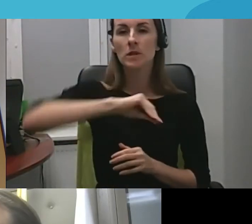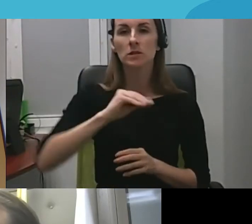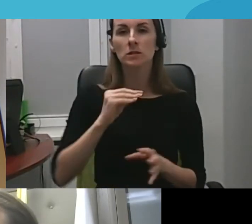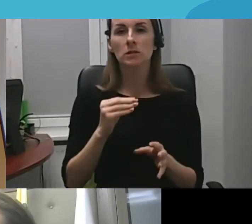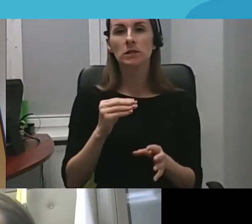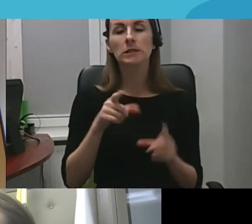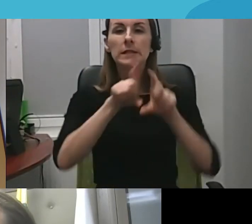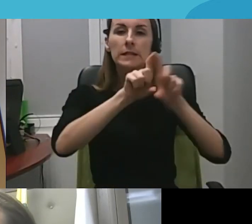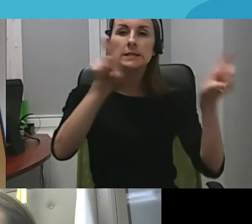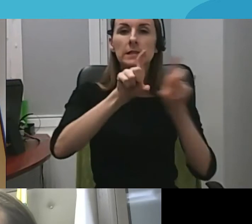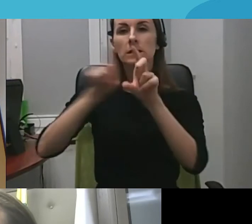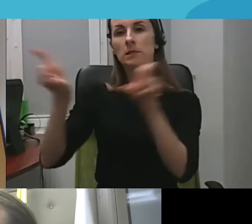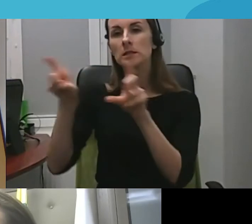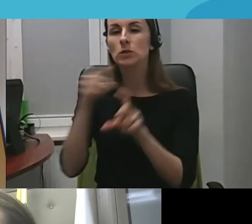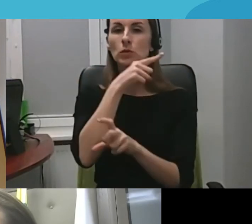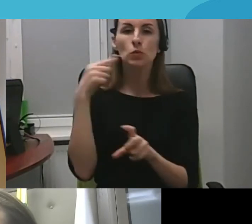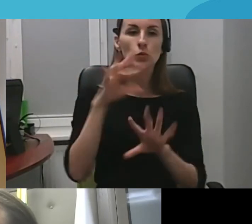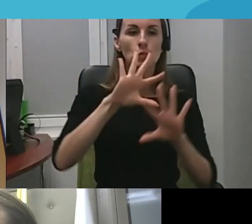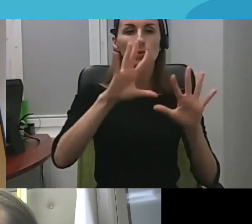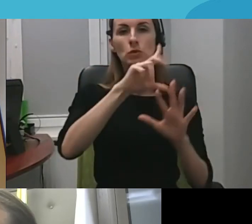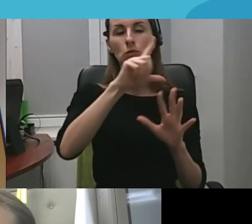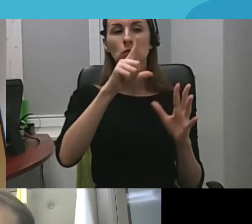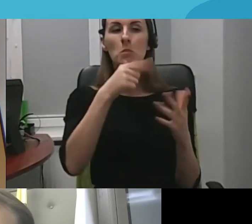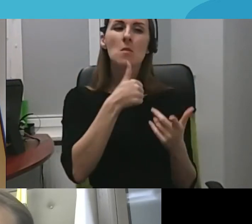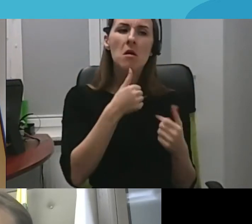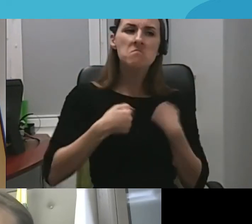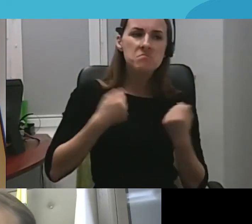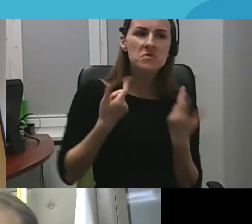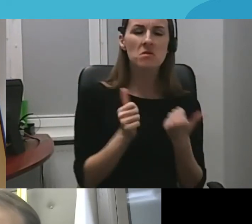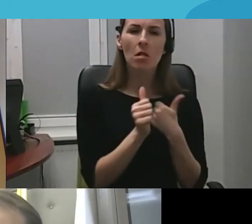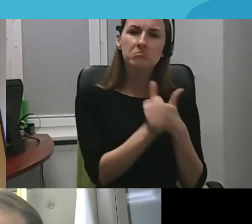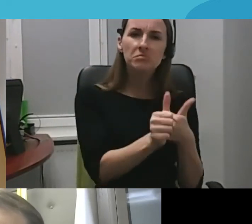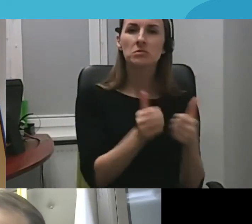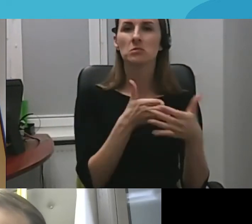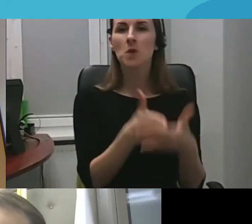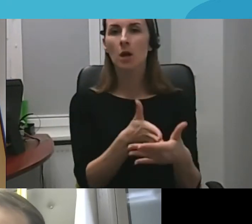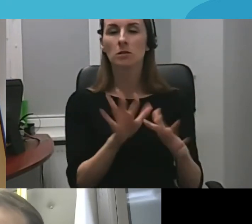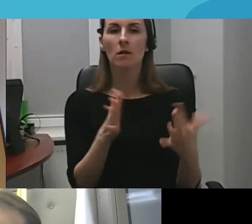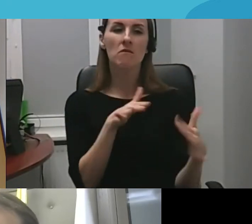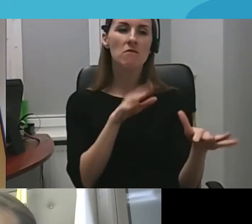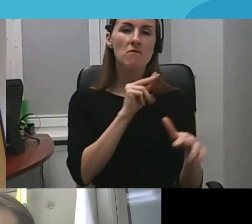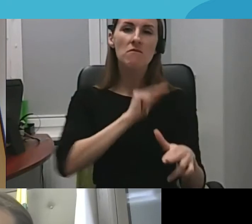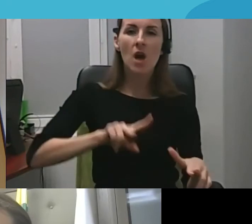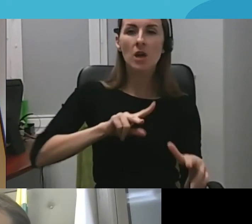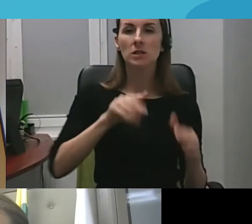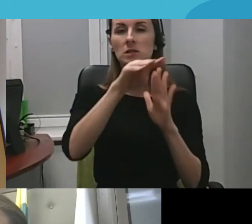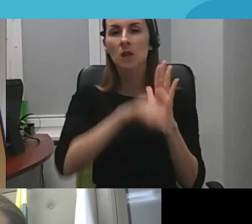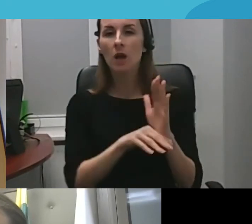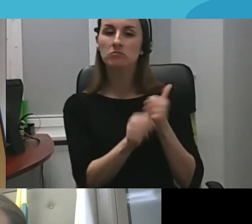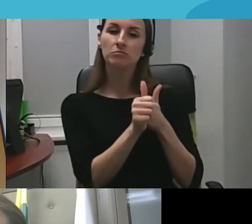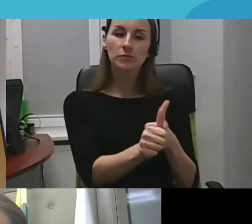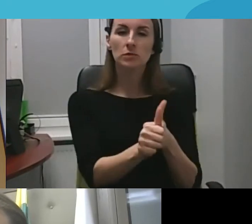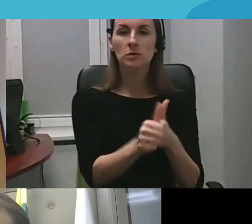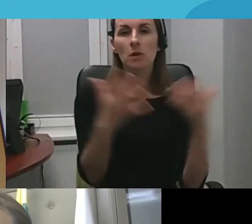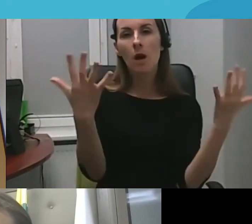existing legislation in order to, what to say, to mask or to justify their activities. But in case of the Belarus